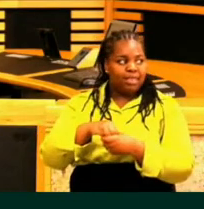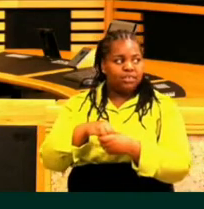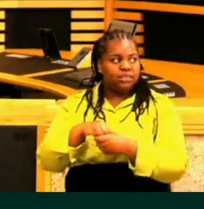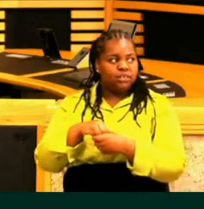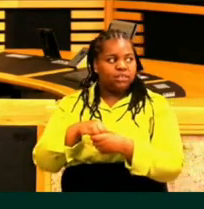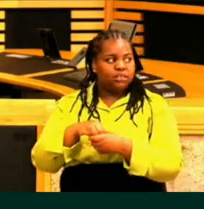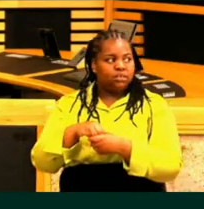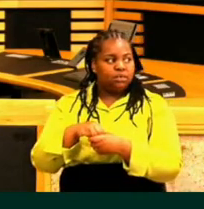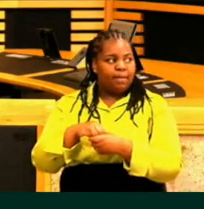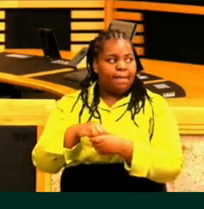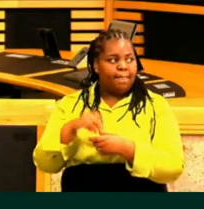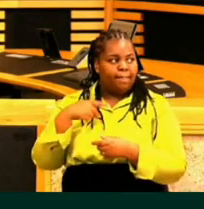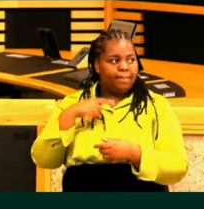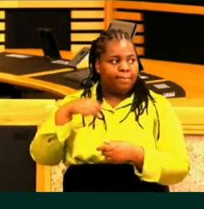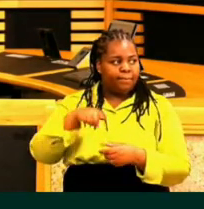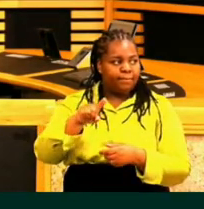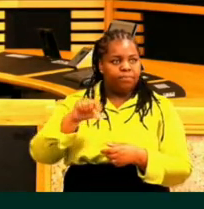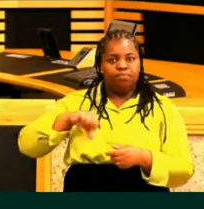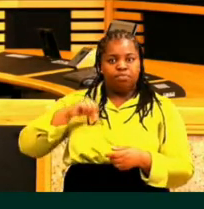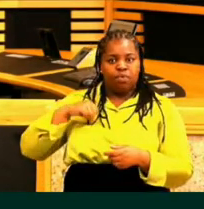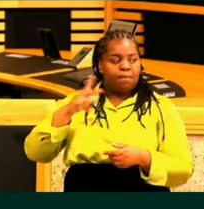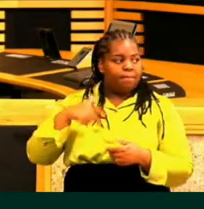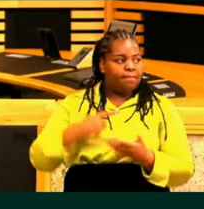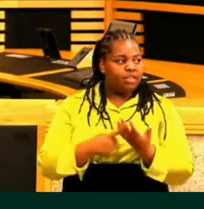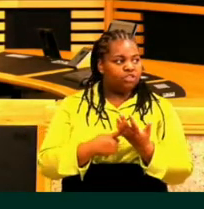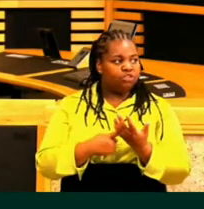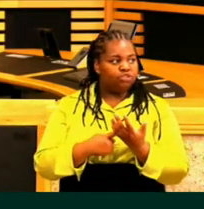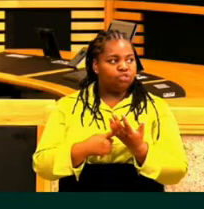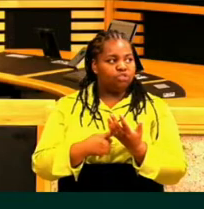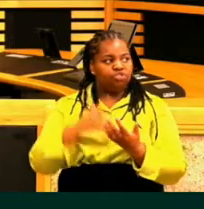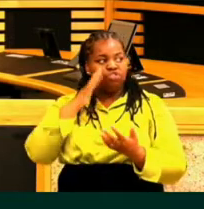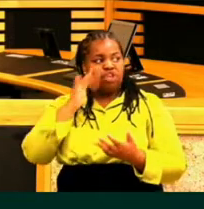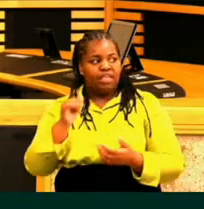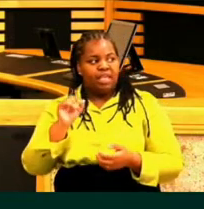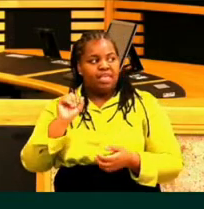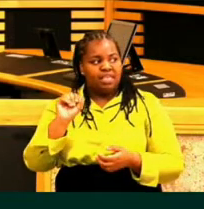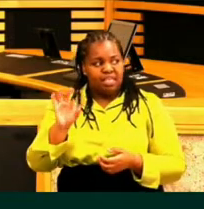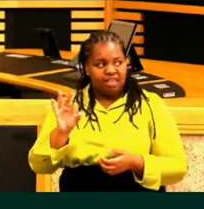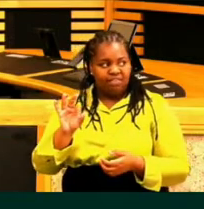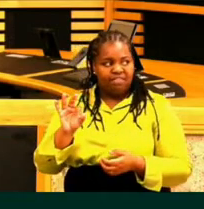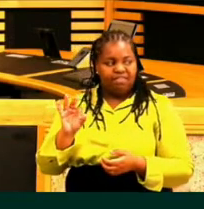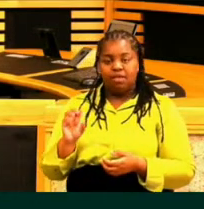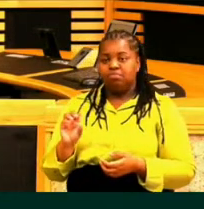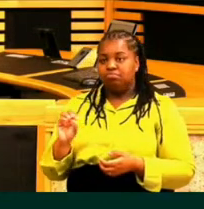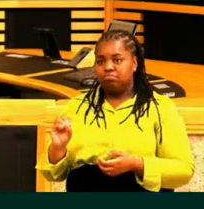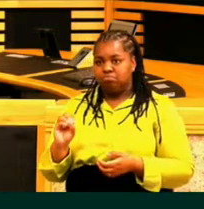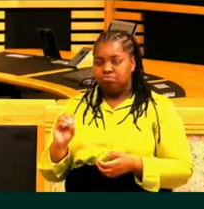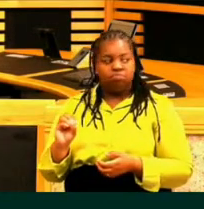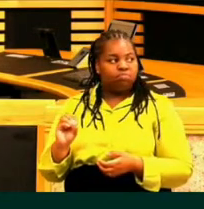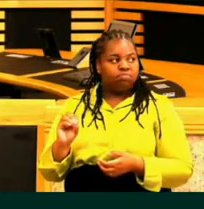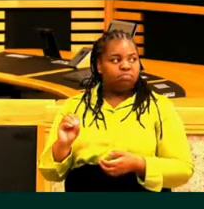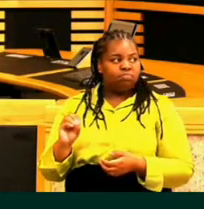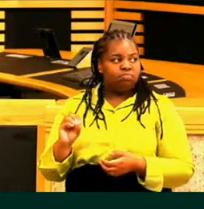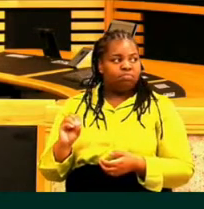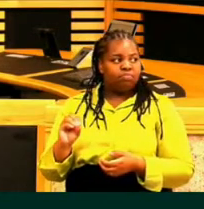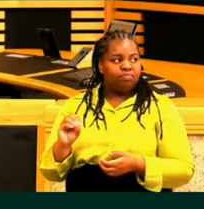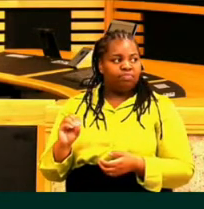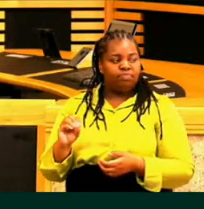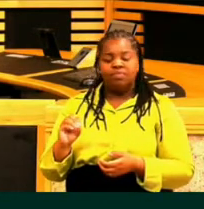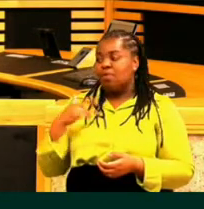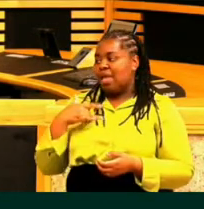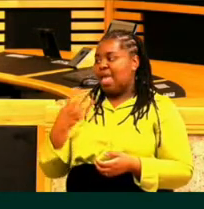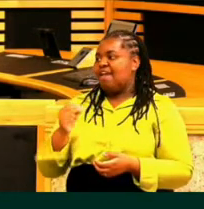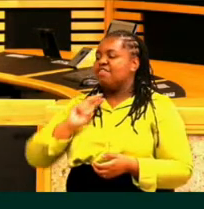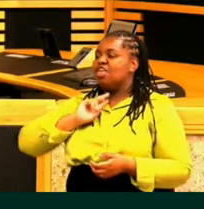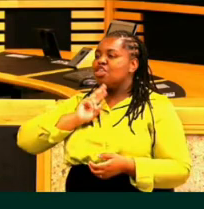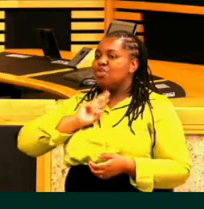leave today you need to go to your municipalities and check whether there is an operational psych there if there isn't speak to your original leadership so that you can have a